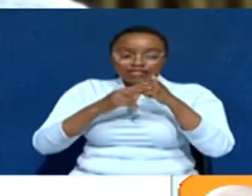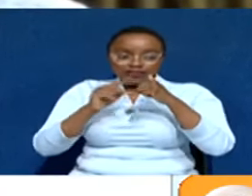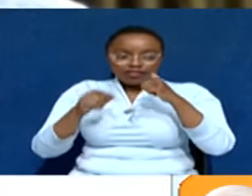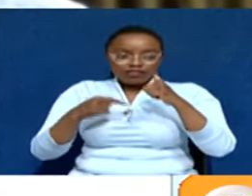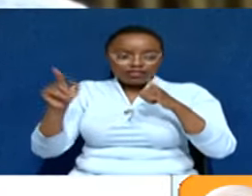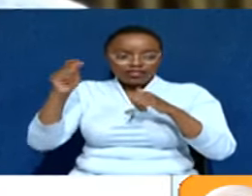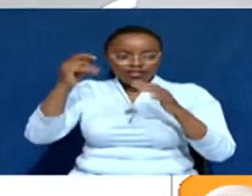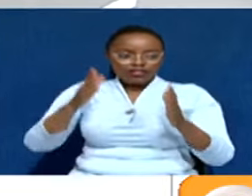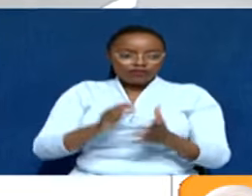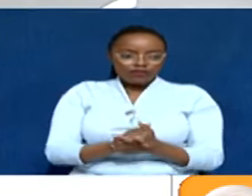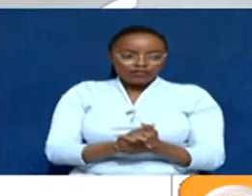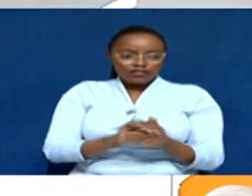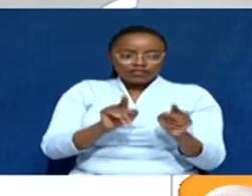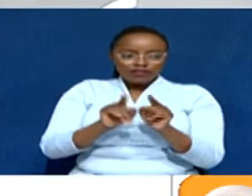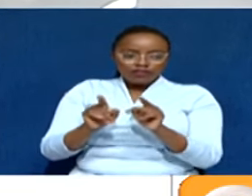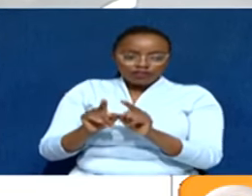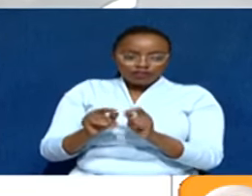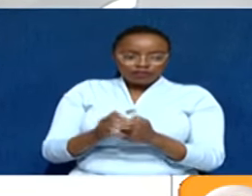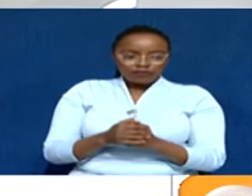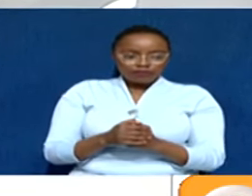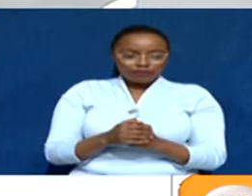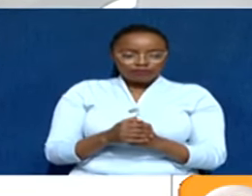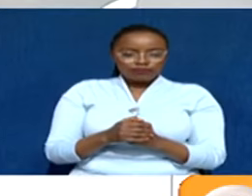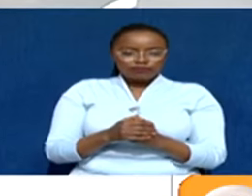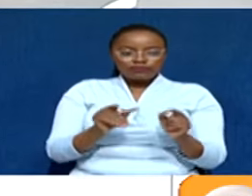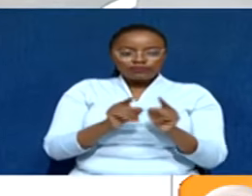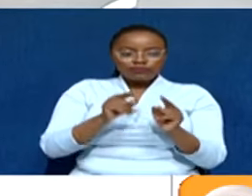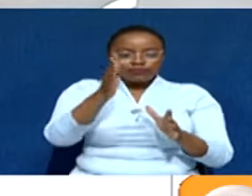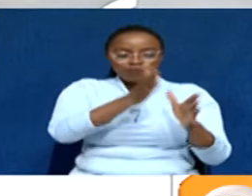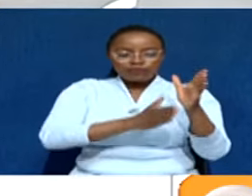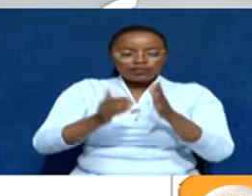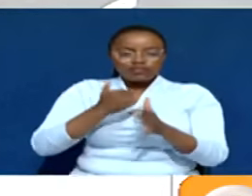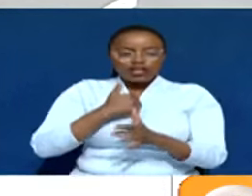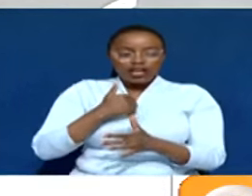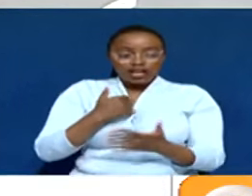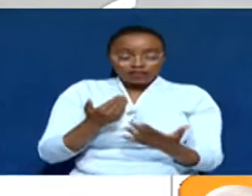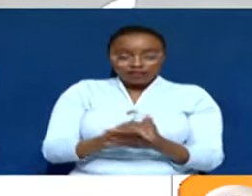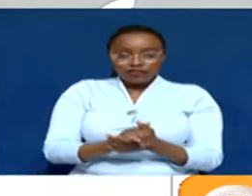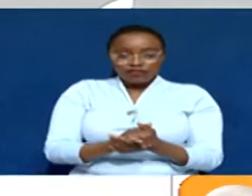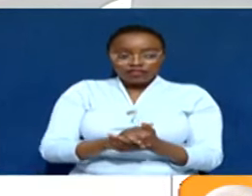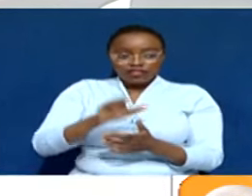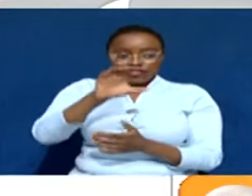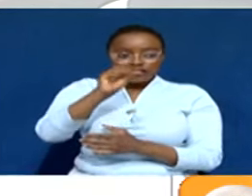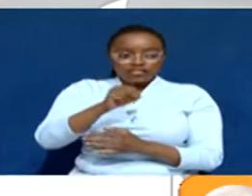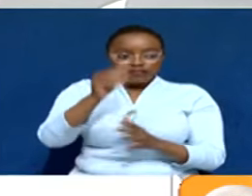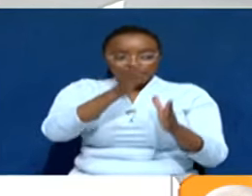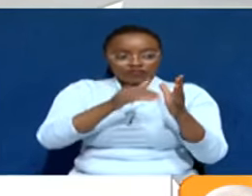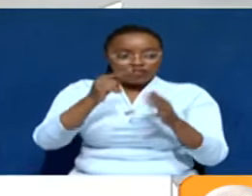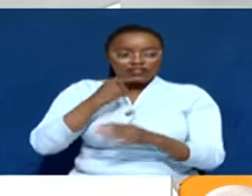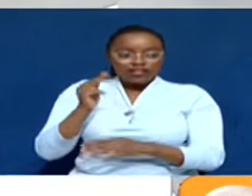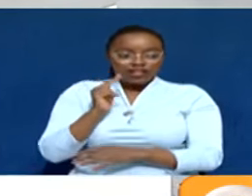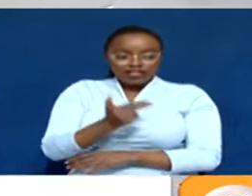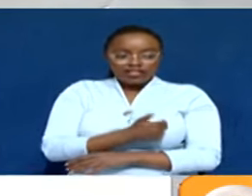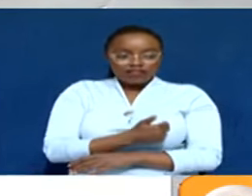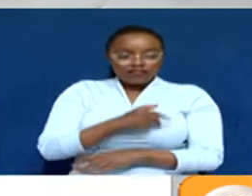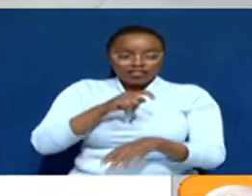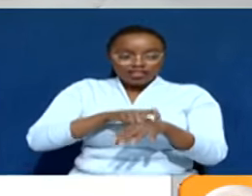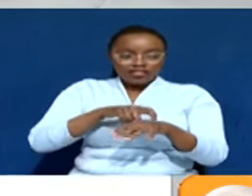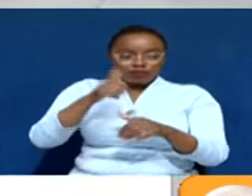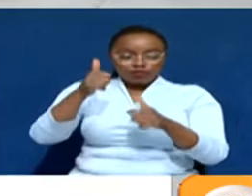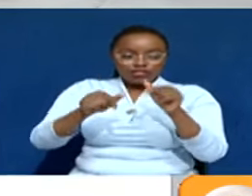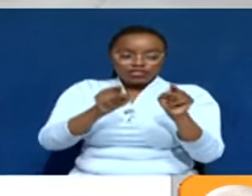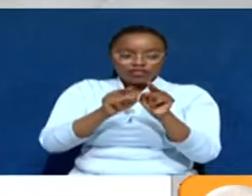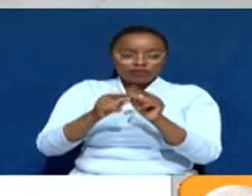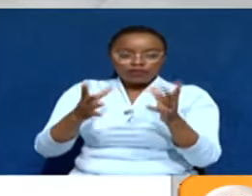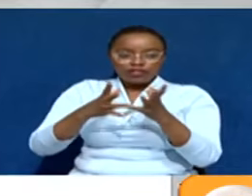Arabia. 97,000 guys. Will you organize to go to see the minister? Yeah, yes? We'll organize, and then he tells us the time. Yeah, the